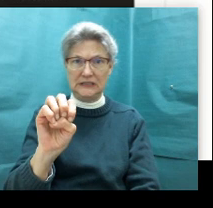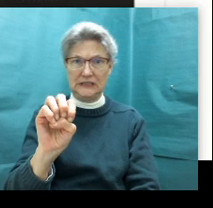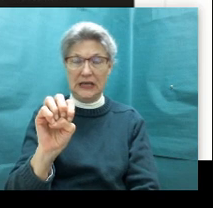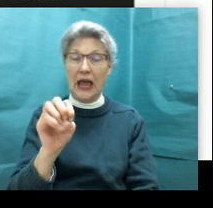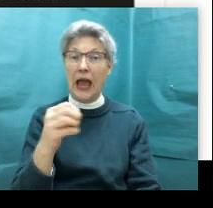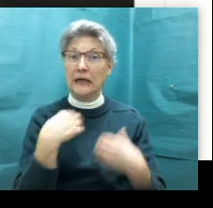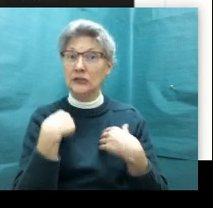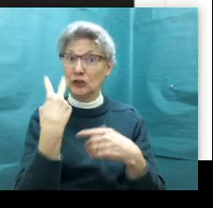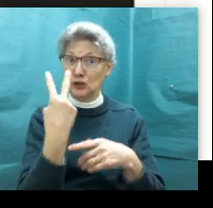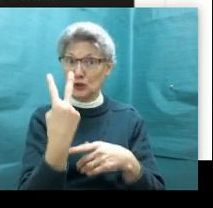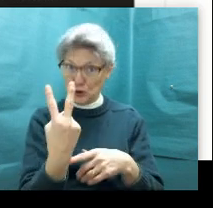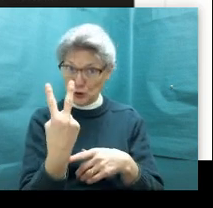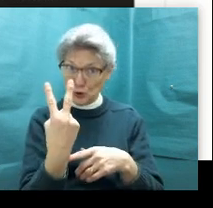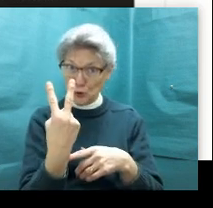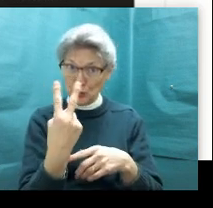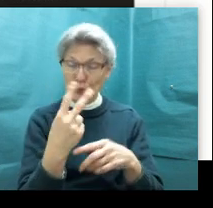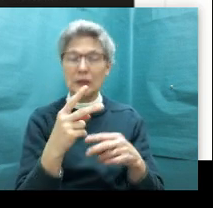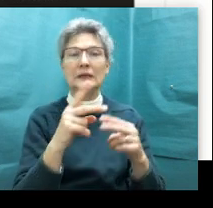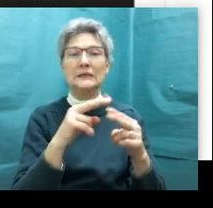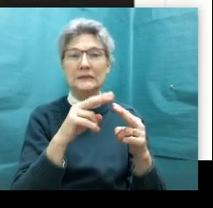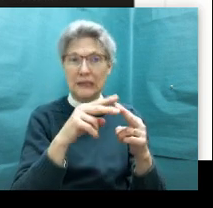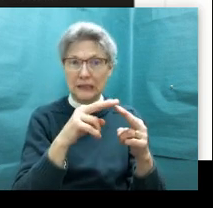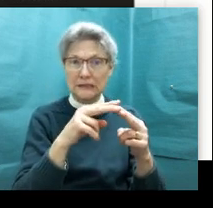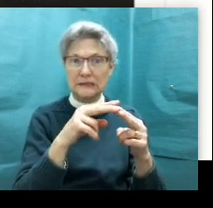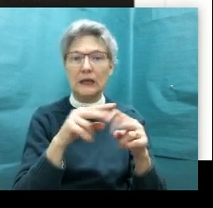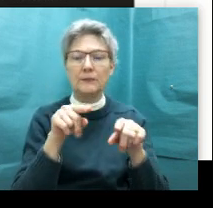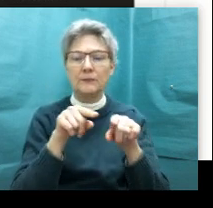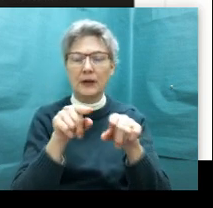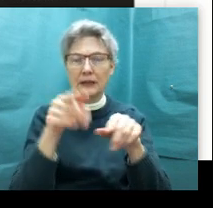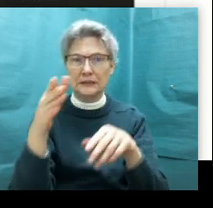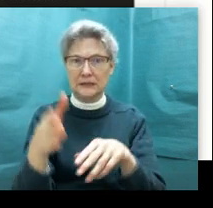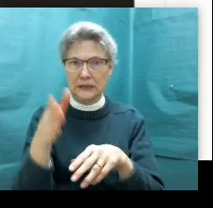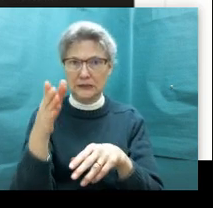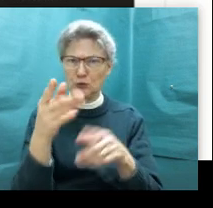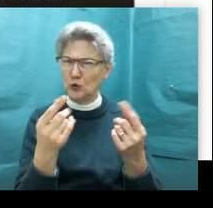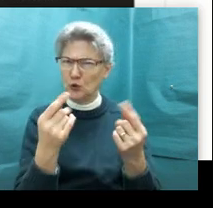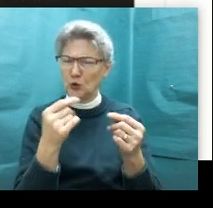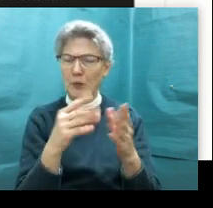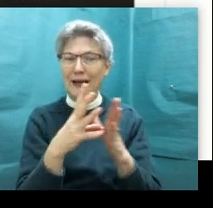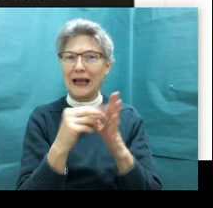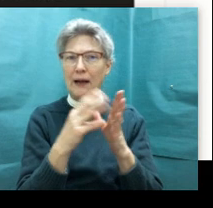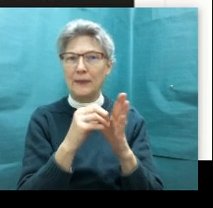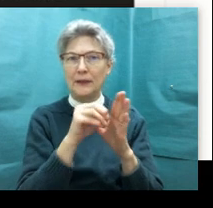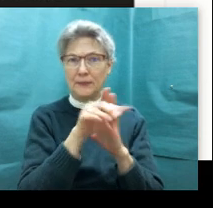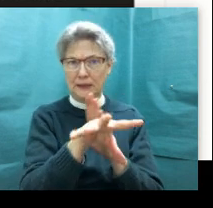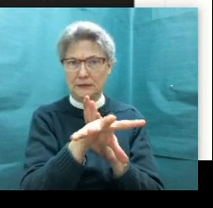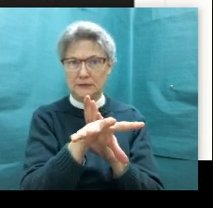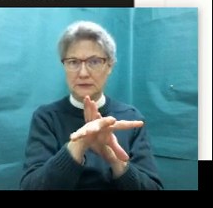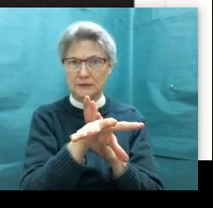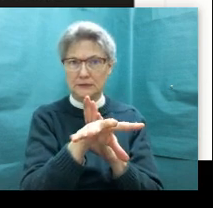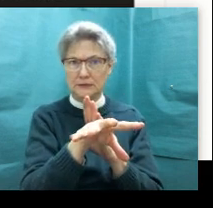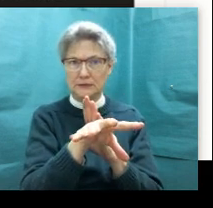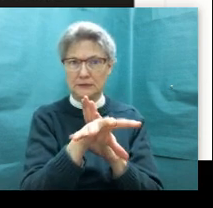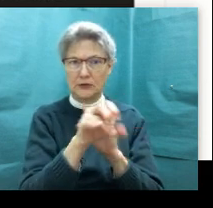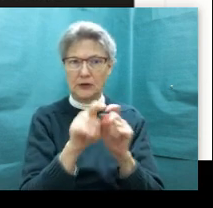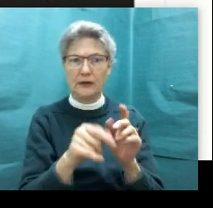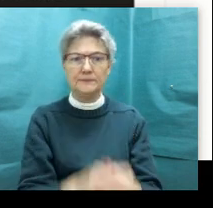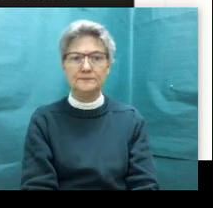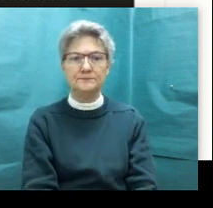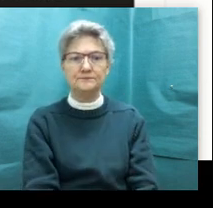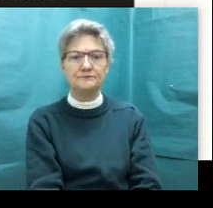actually has two sets of parallel sides. You see that? So what I'm going to do is I'm going to copy and paste this. I'm going to put it right